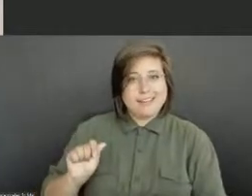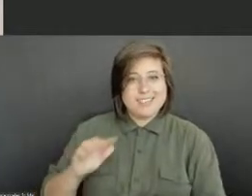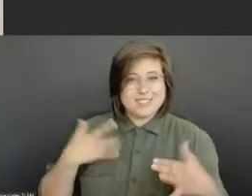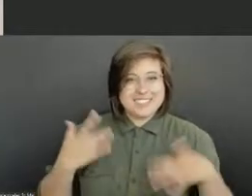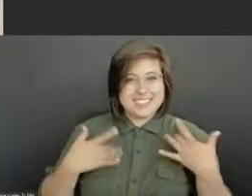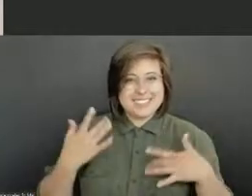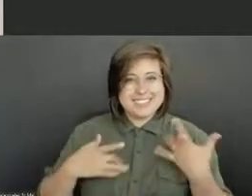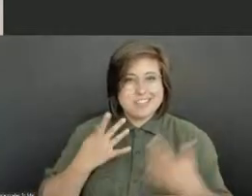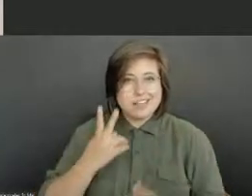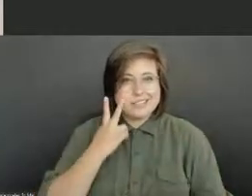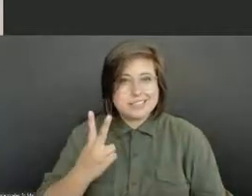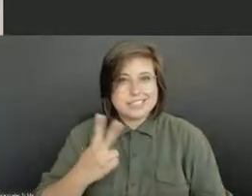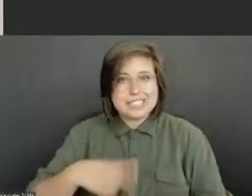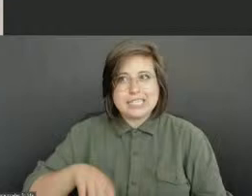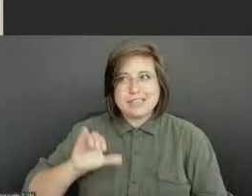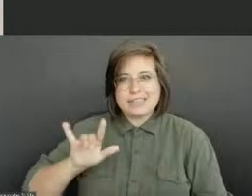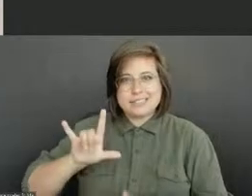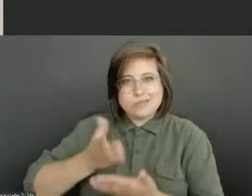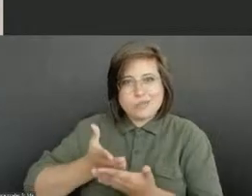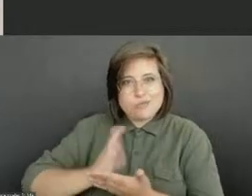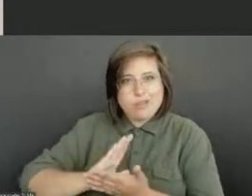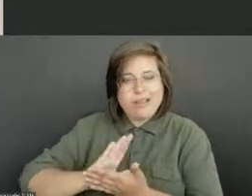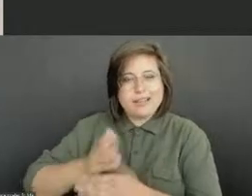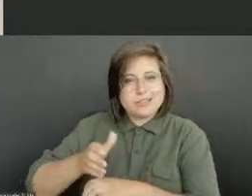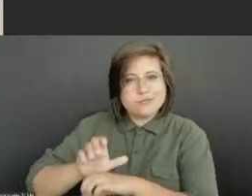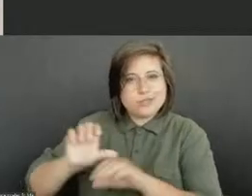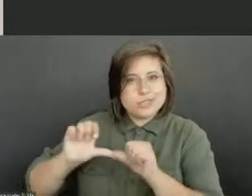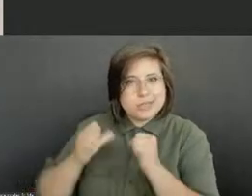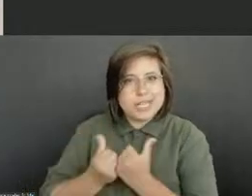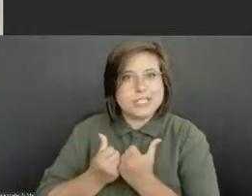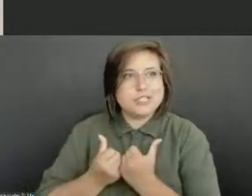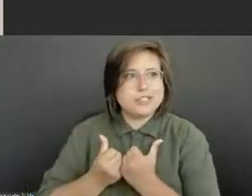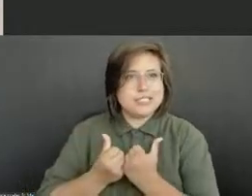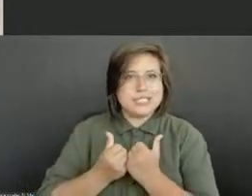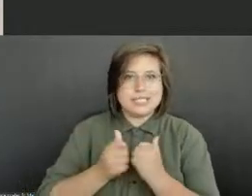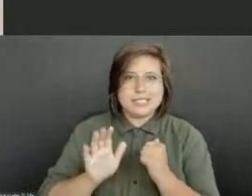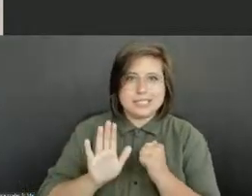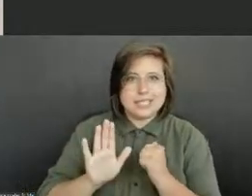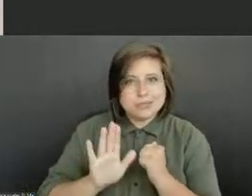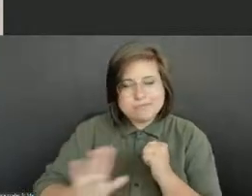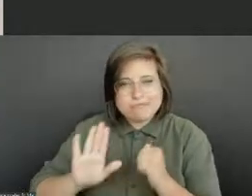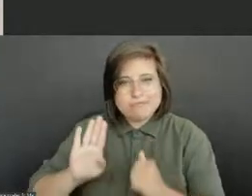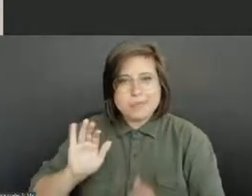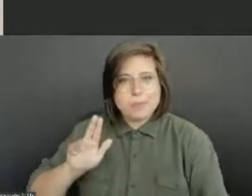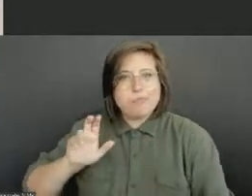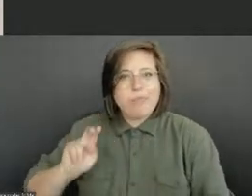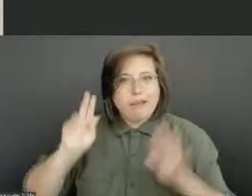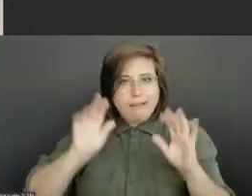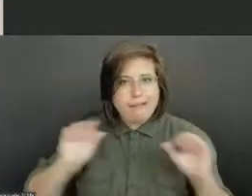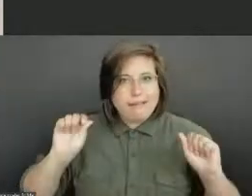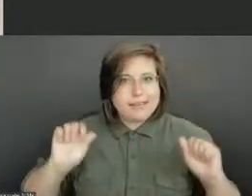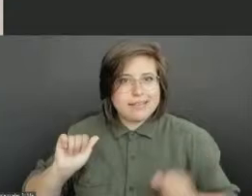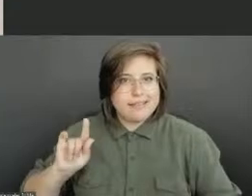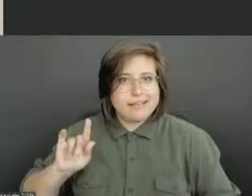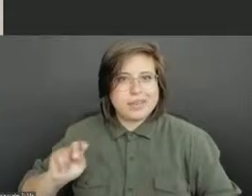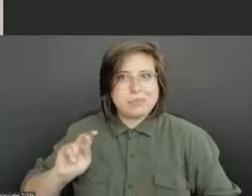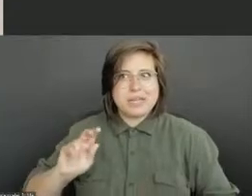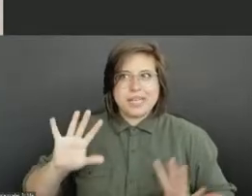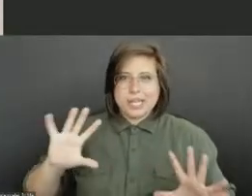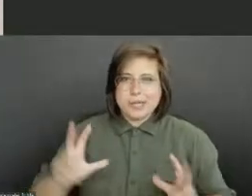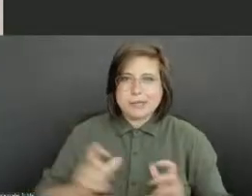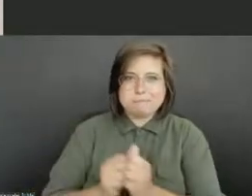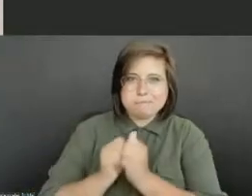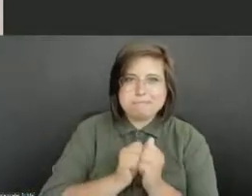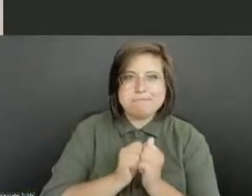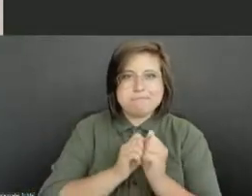see the civil rights enforcement agencies across the Biden administration coming together and issuing guidance around the